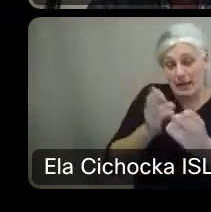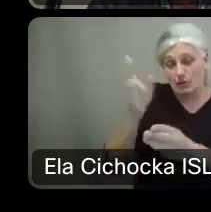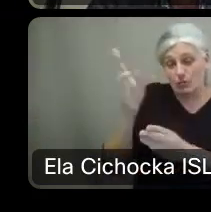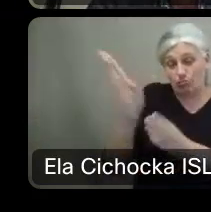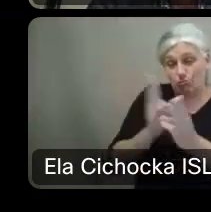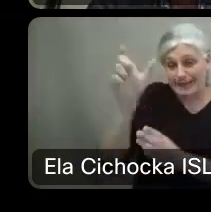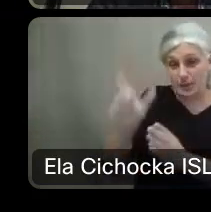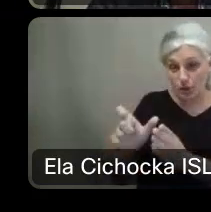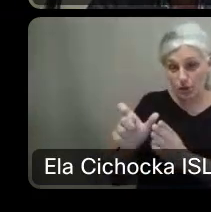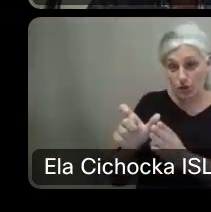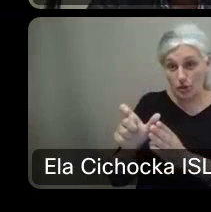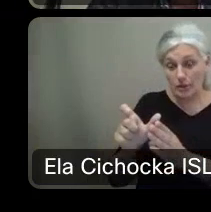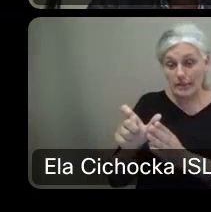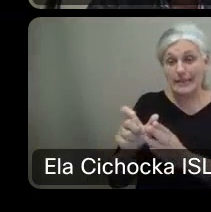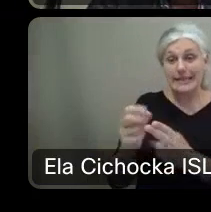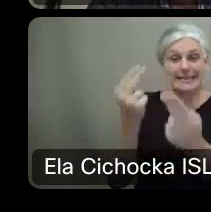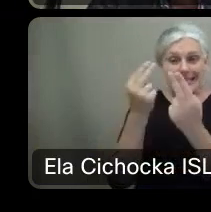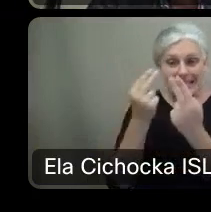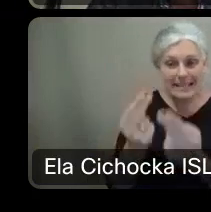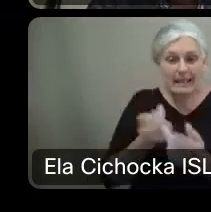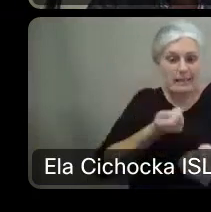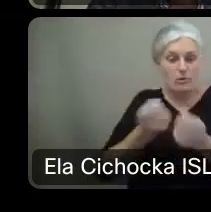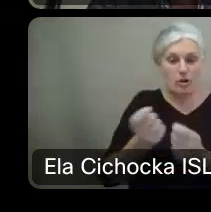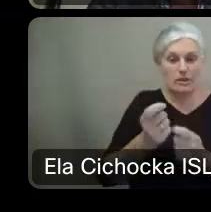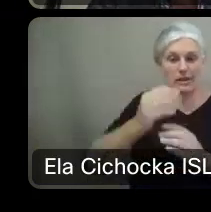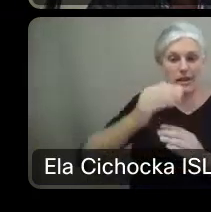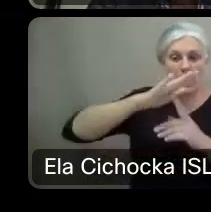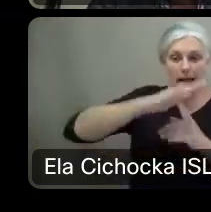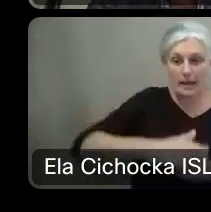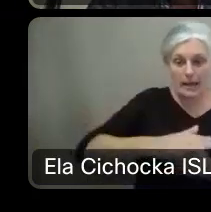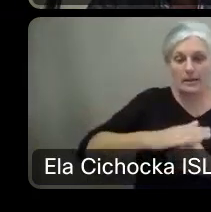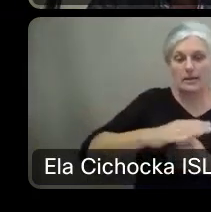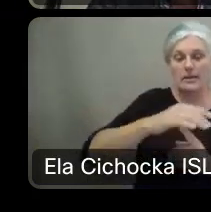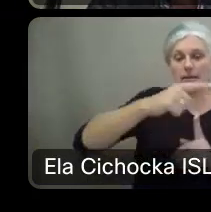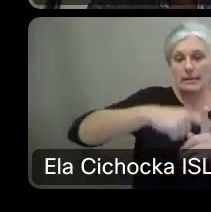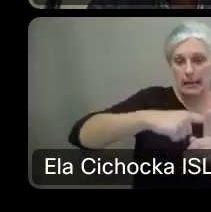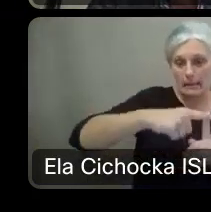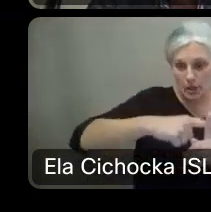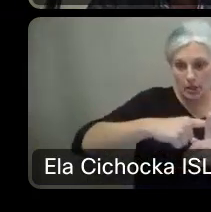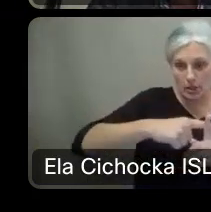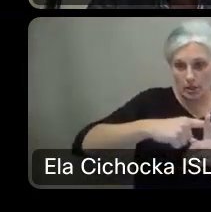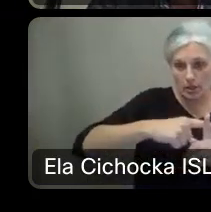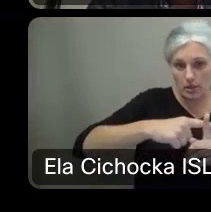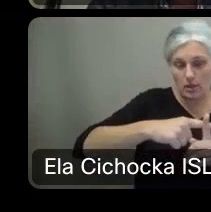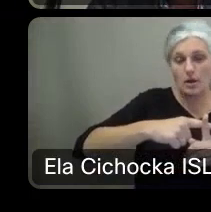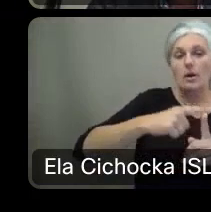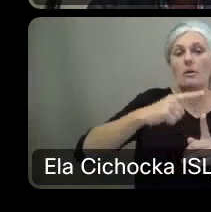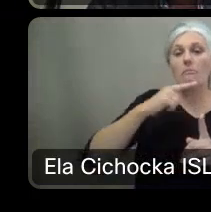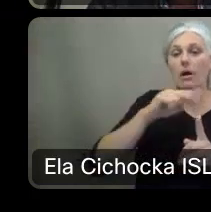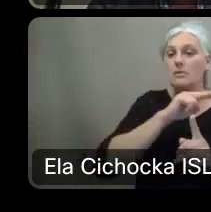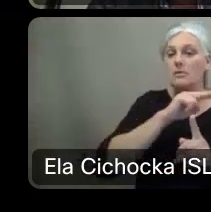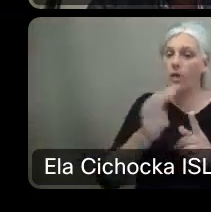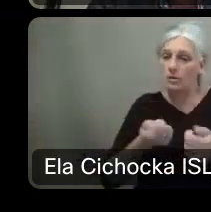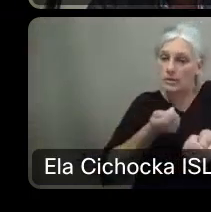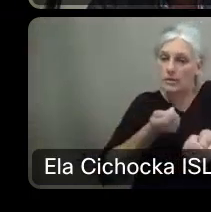referred for therapeutic hypothermia, or has been considered for but did not undergo therapeutic